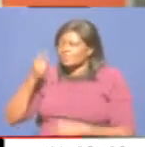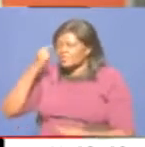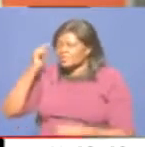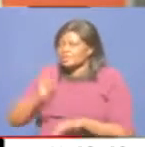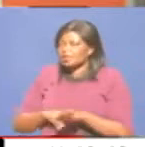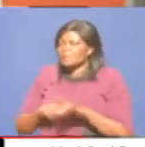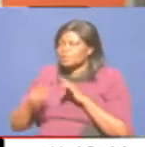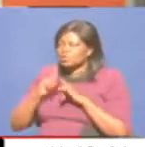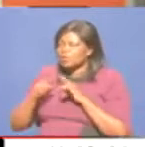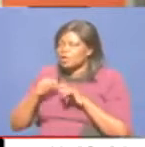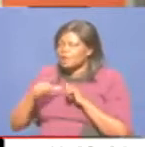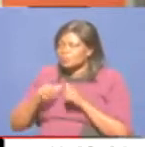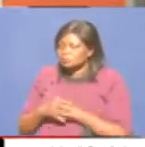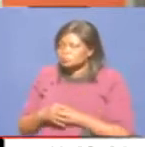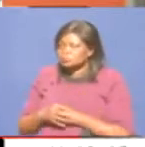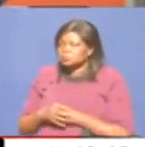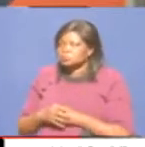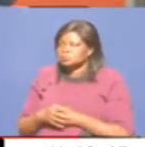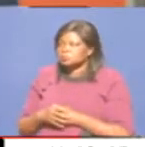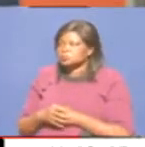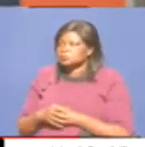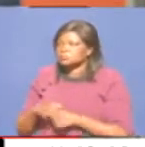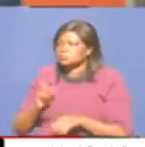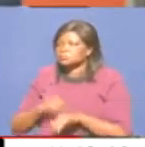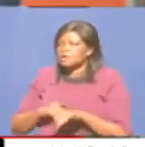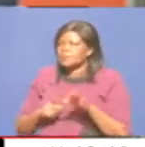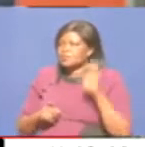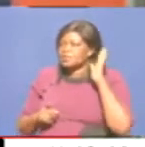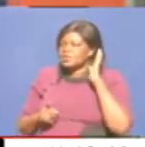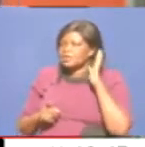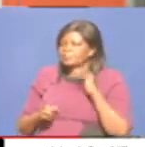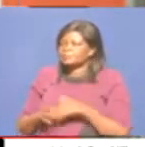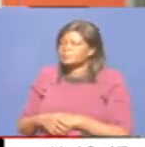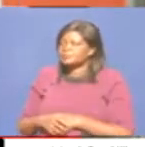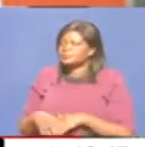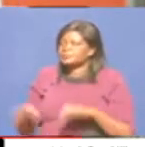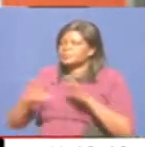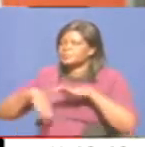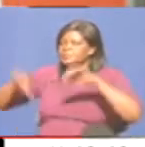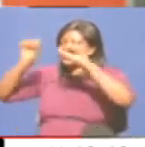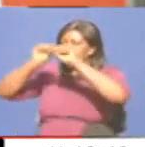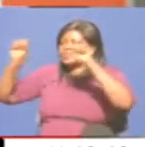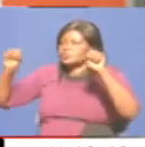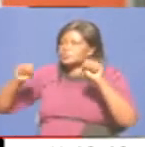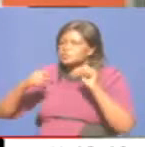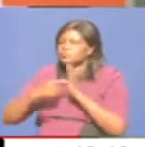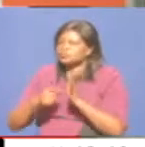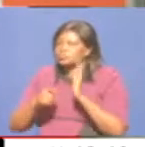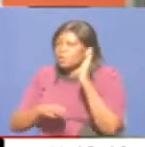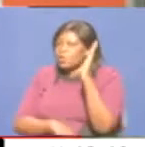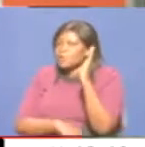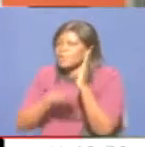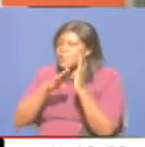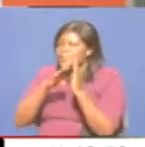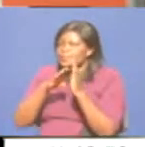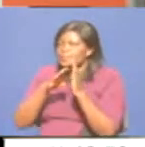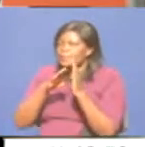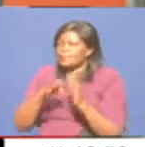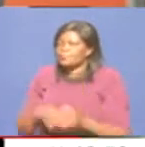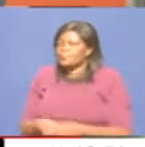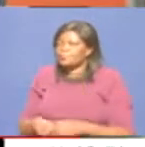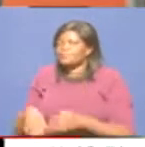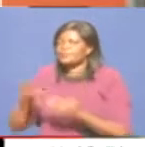about, when you hear His Excellency the Deputy President, for example, you know, talk about bottom-up approach, mm-hmm. it's not necessarily that you have got to